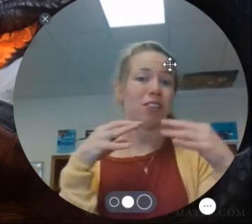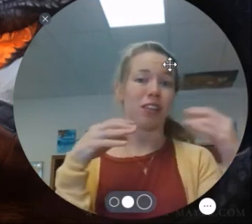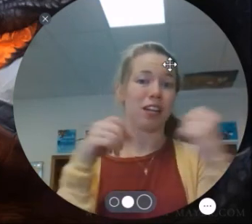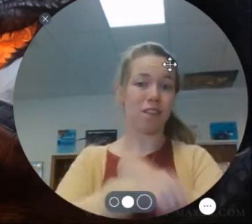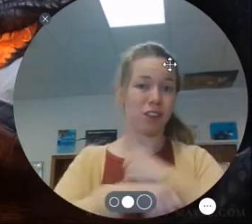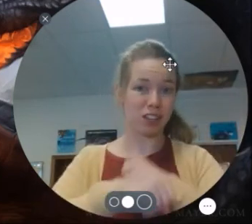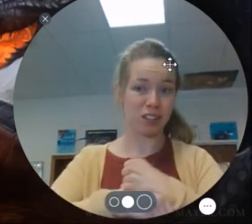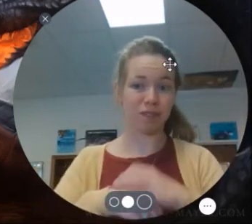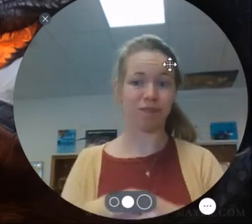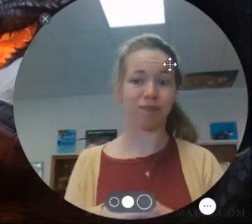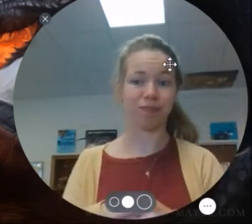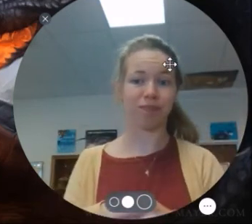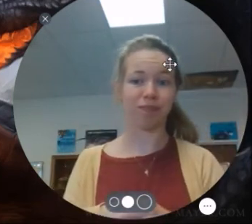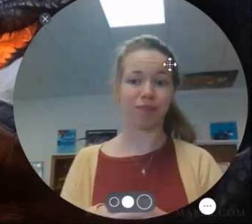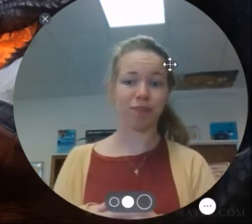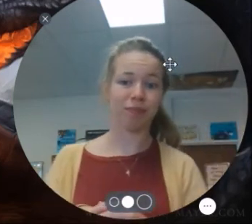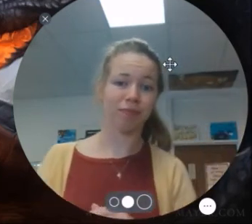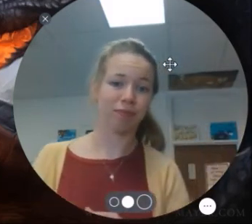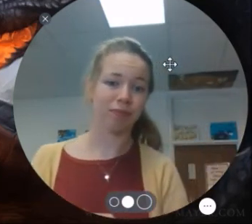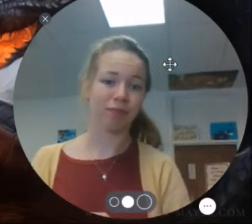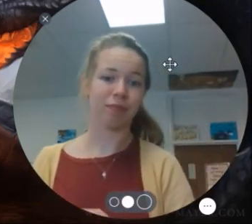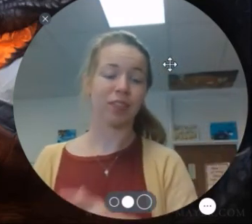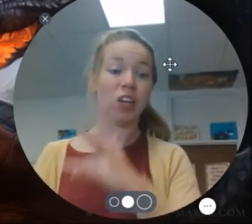last battle that he fights.